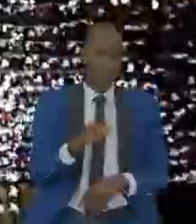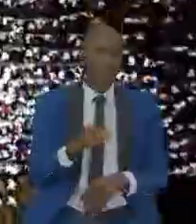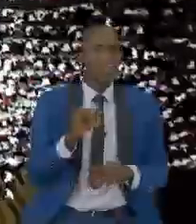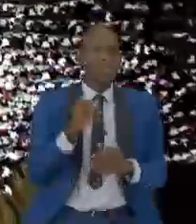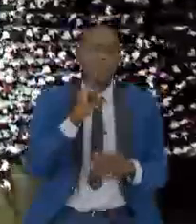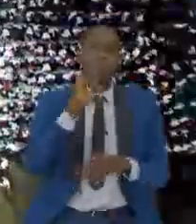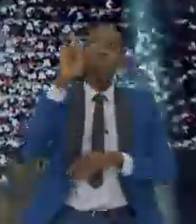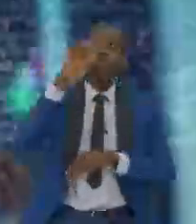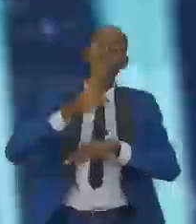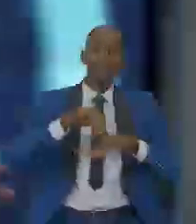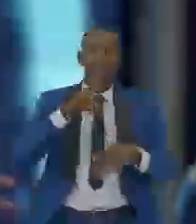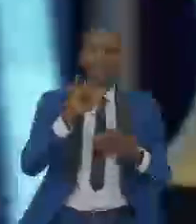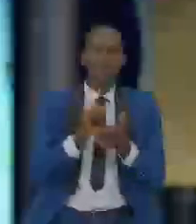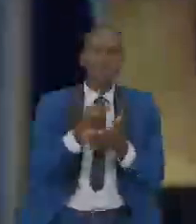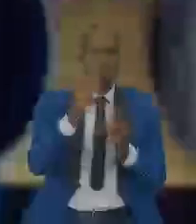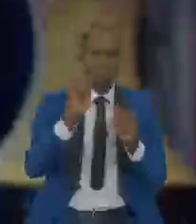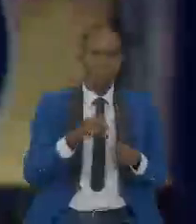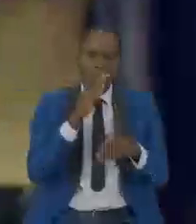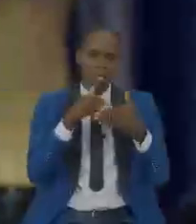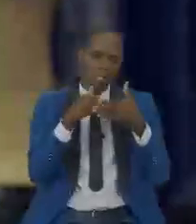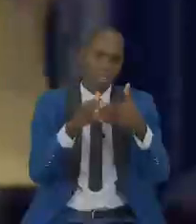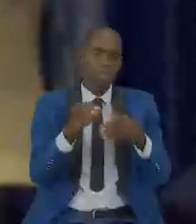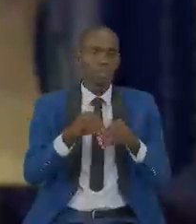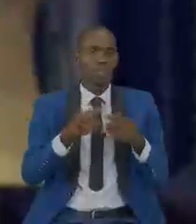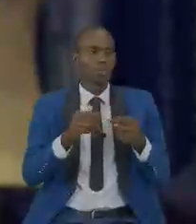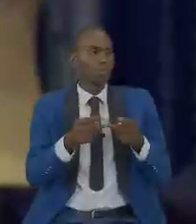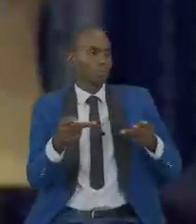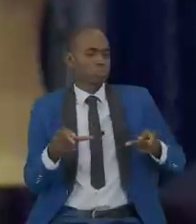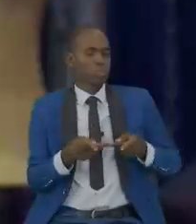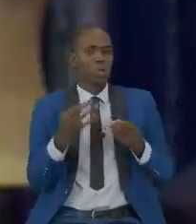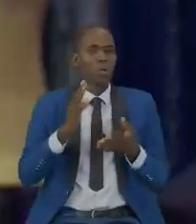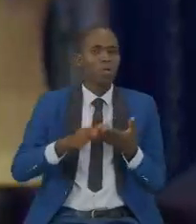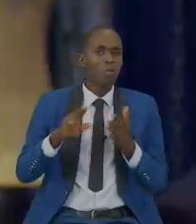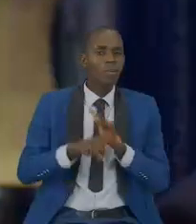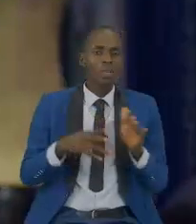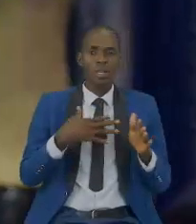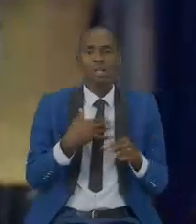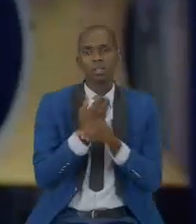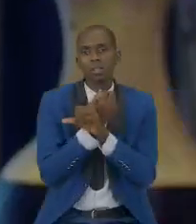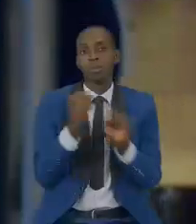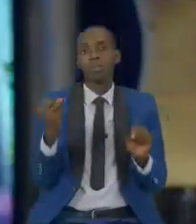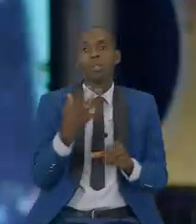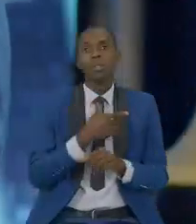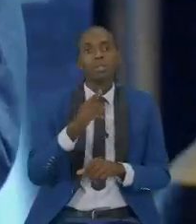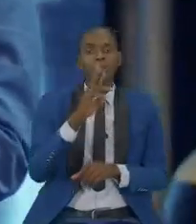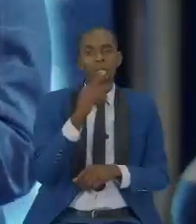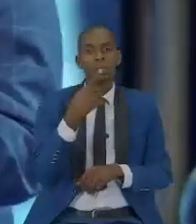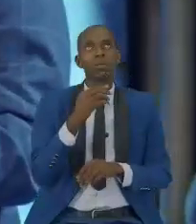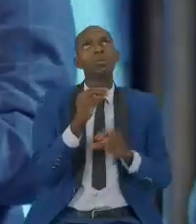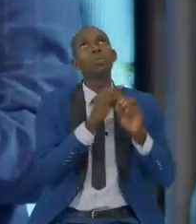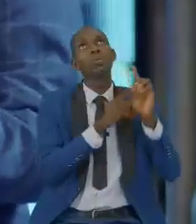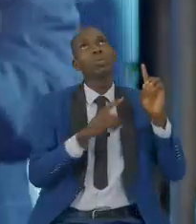guided into the place of forgiveness and salvation. And you're saying, oh Lord,